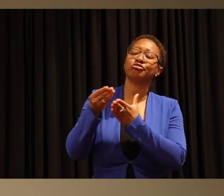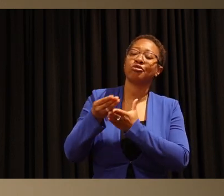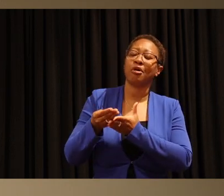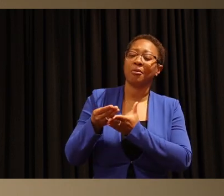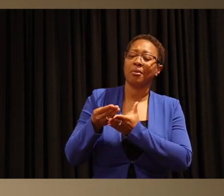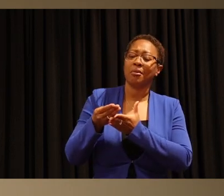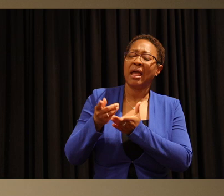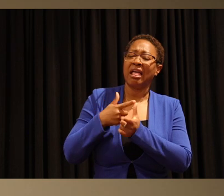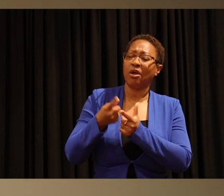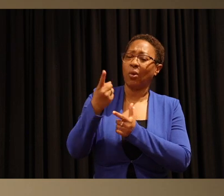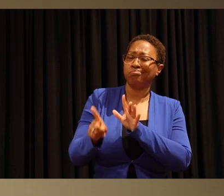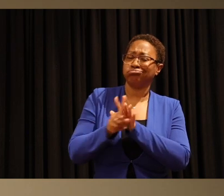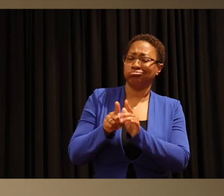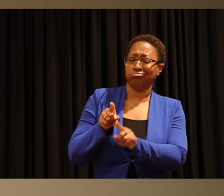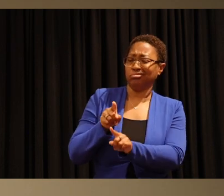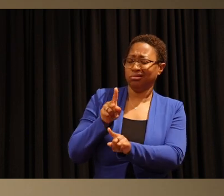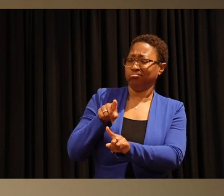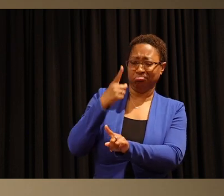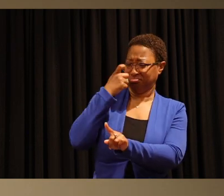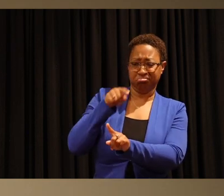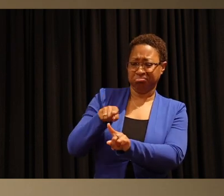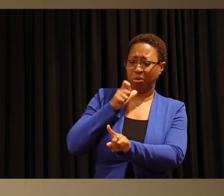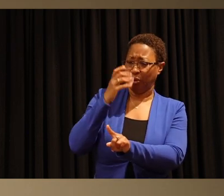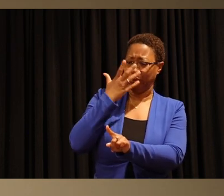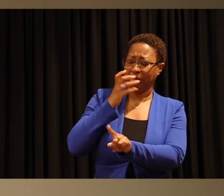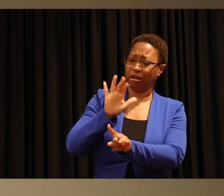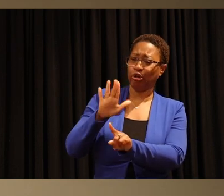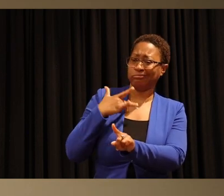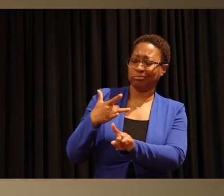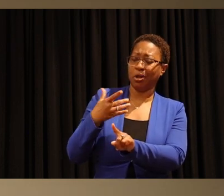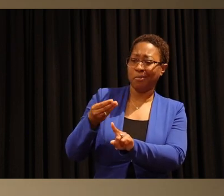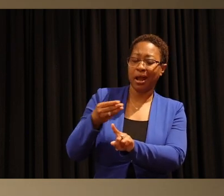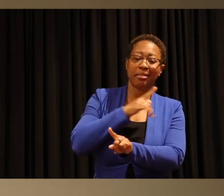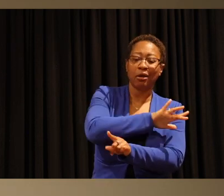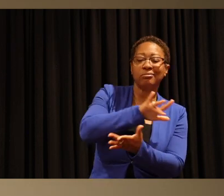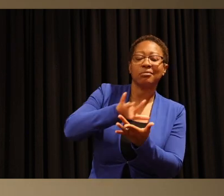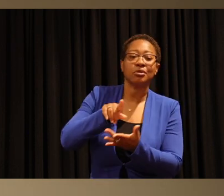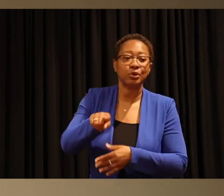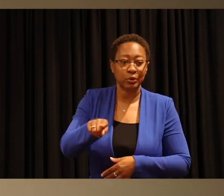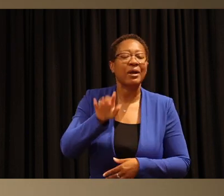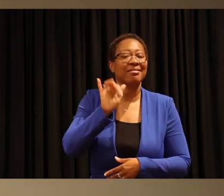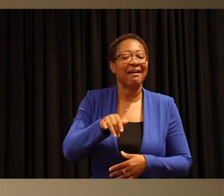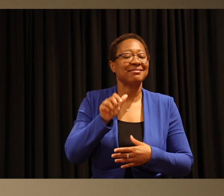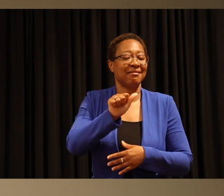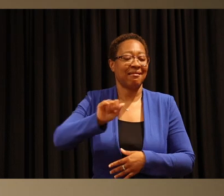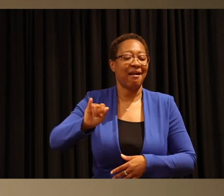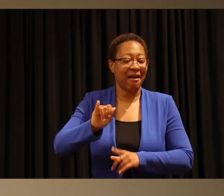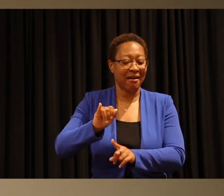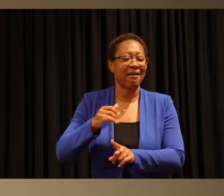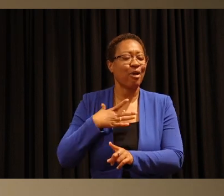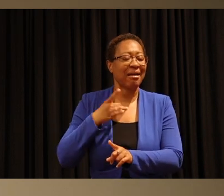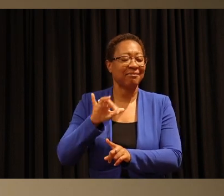you to, you know, did you do that transaction, and they're protecting you. So where I'm really worried